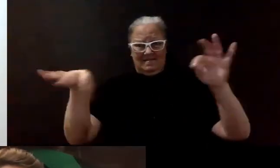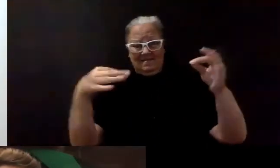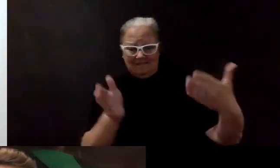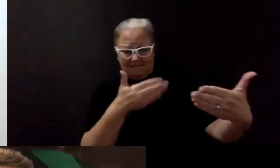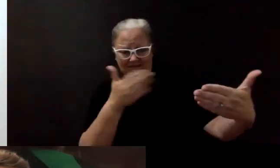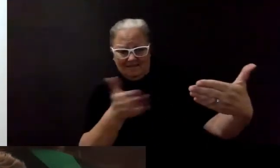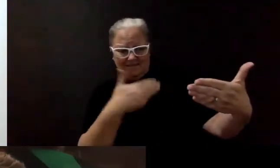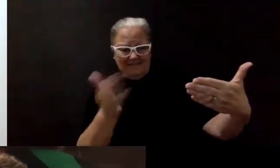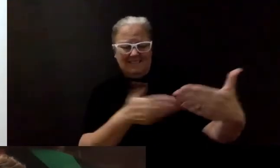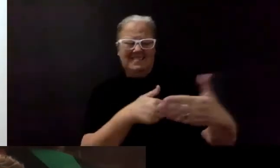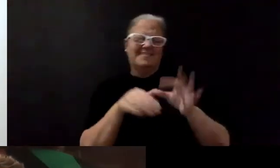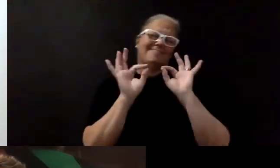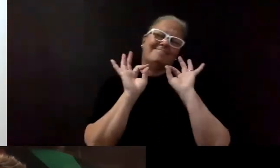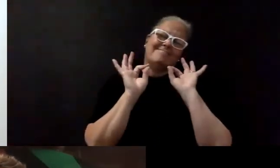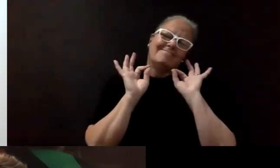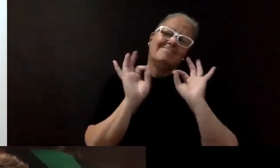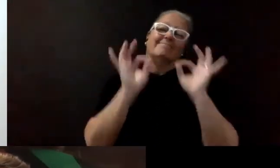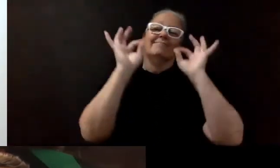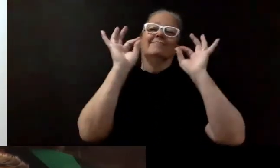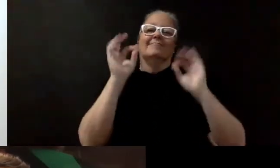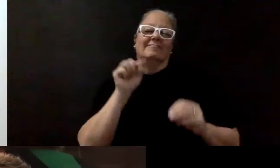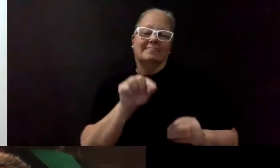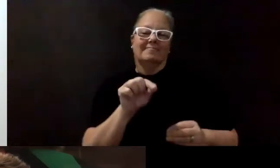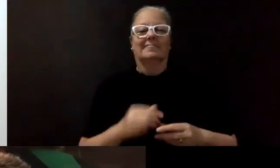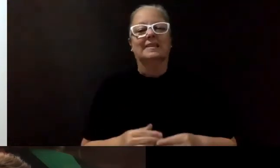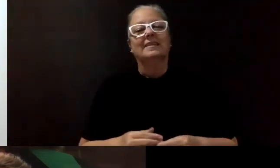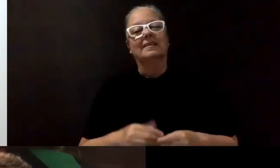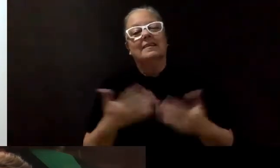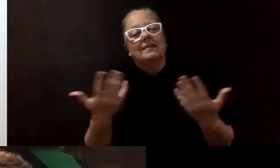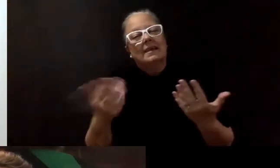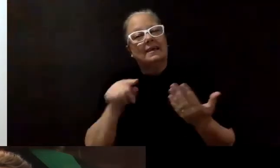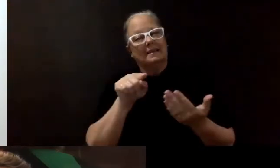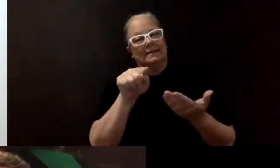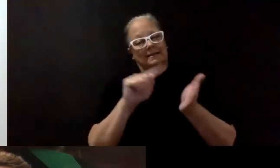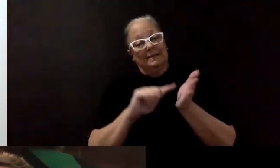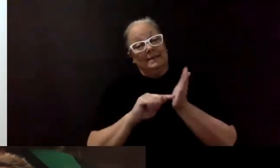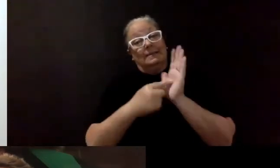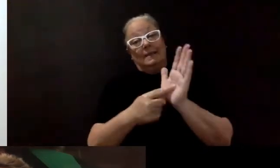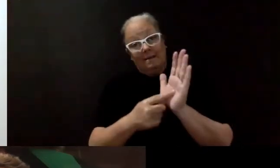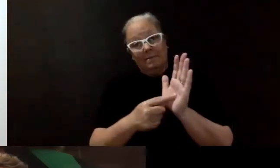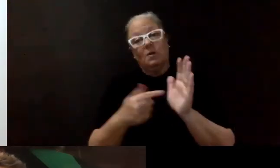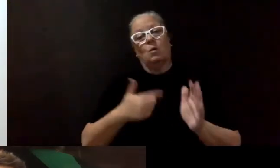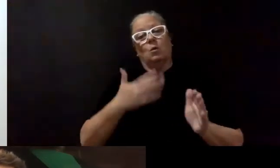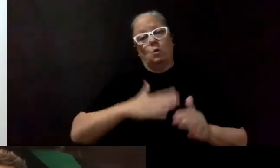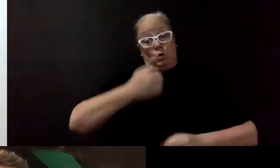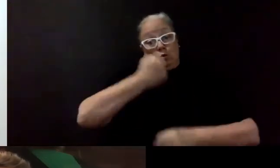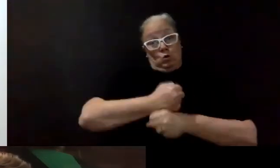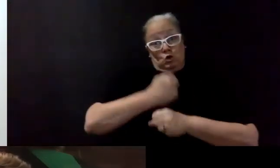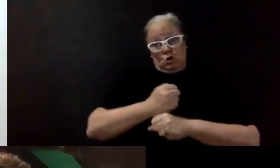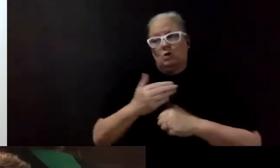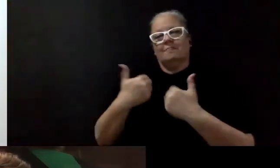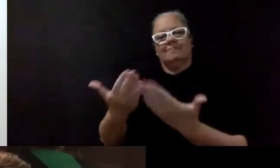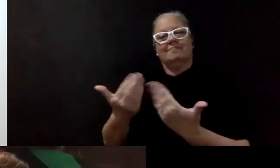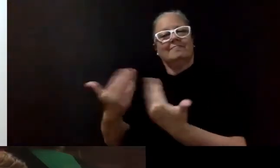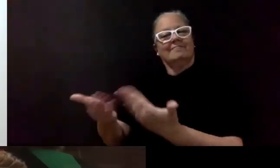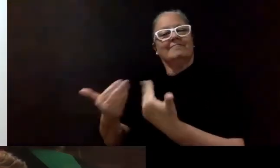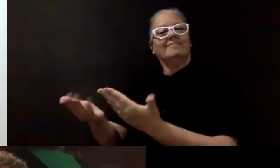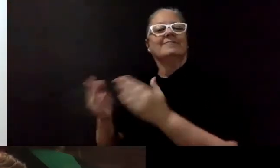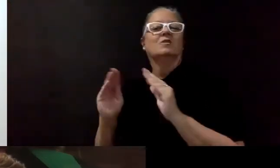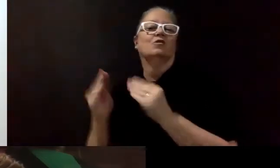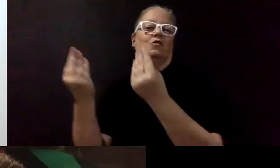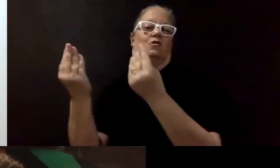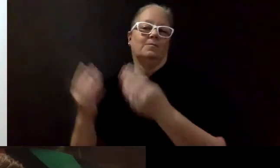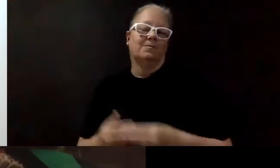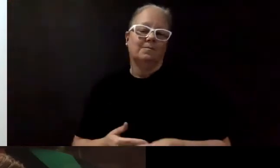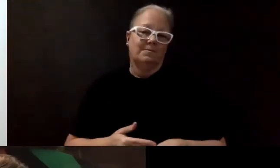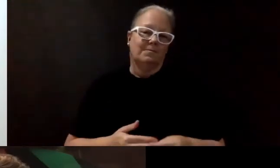brief. So that's an example of the type of work opportunities that we are actually able to provide. And yeah,